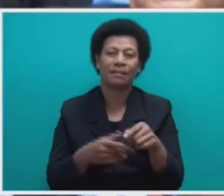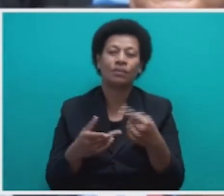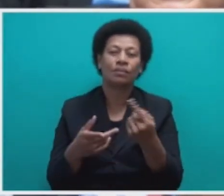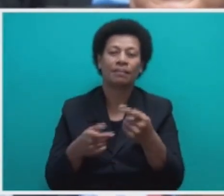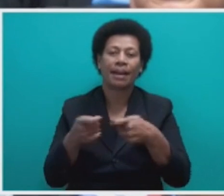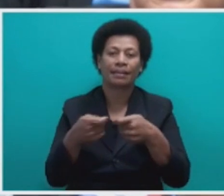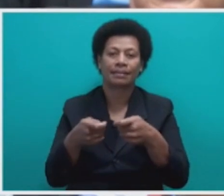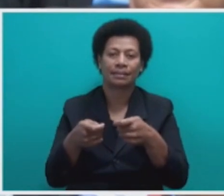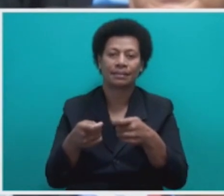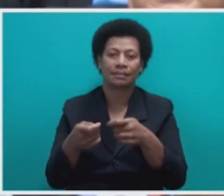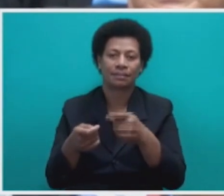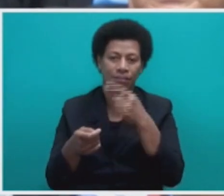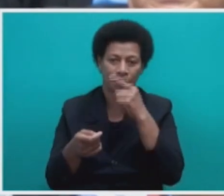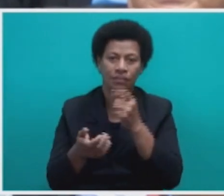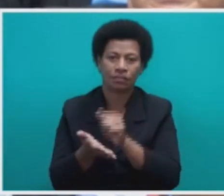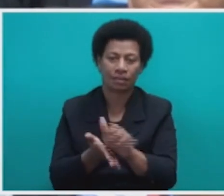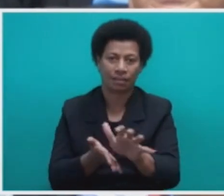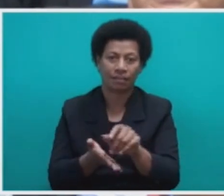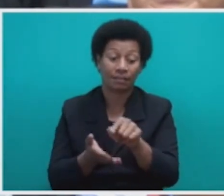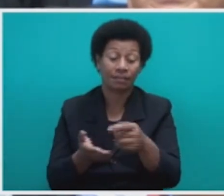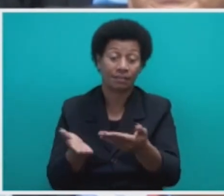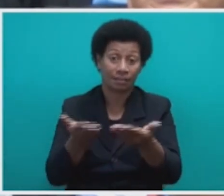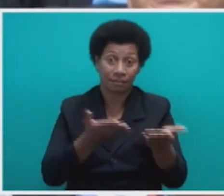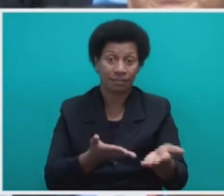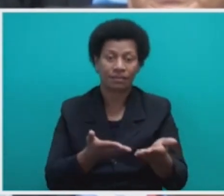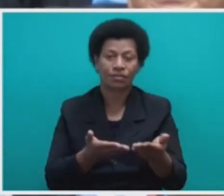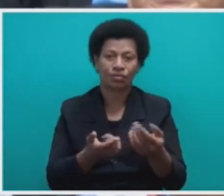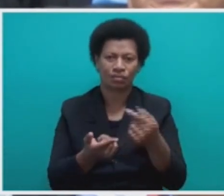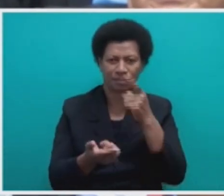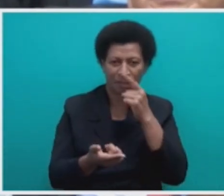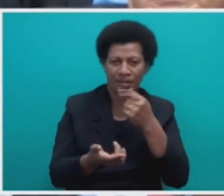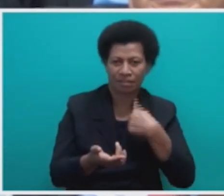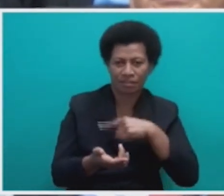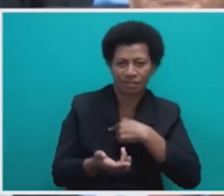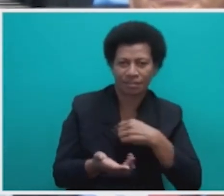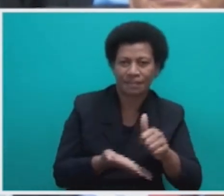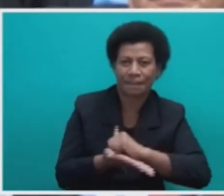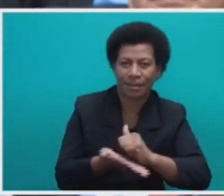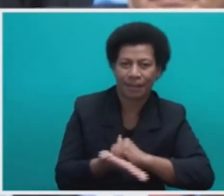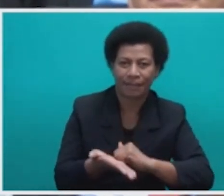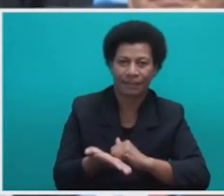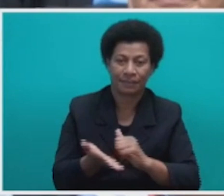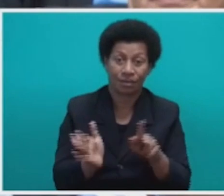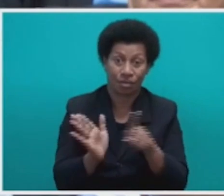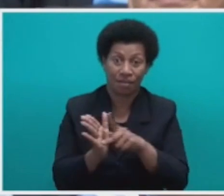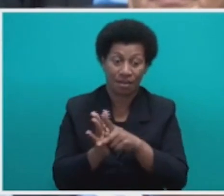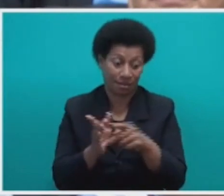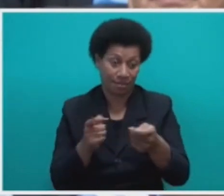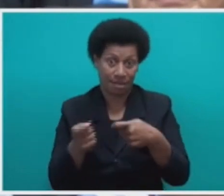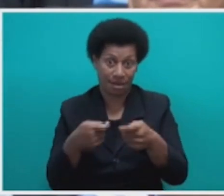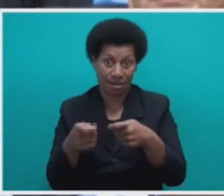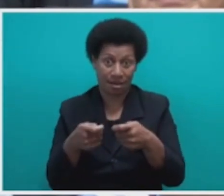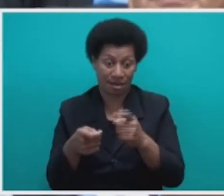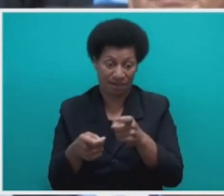is being passed on to the consumers, and the price in the market, if